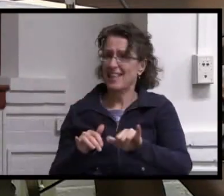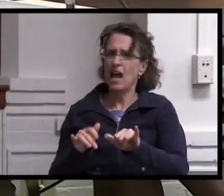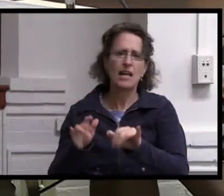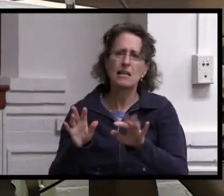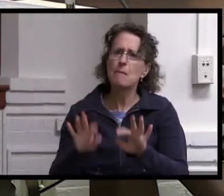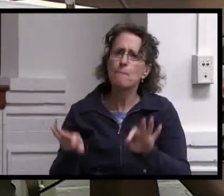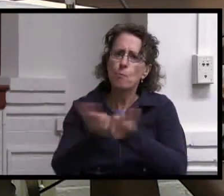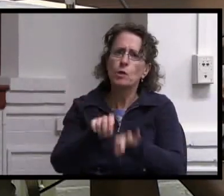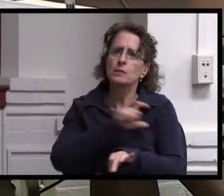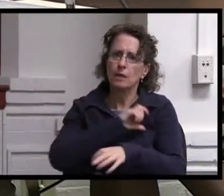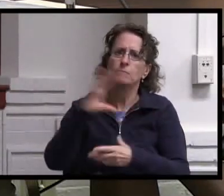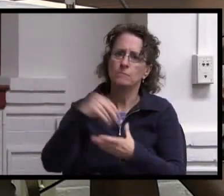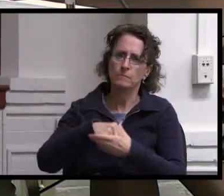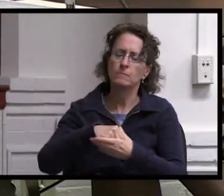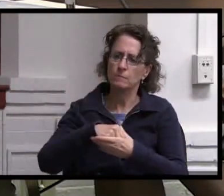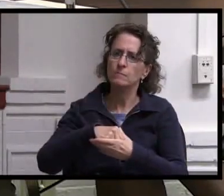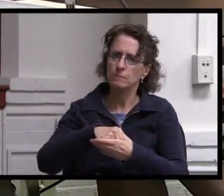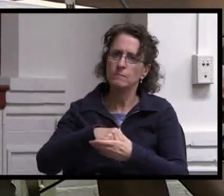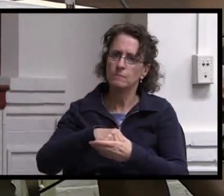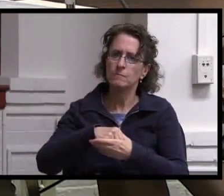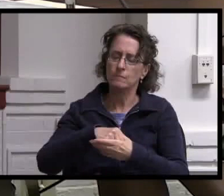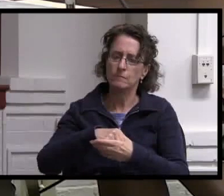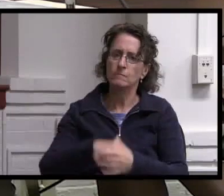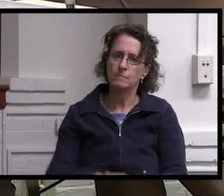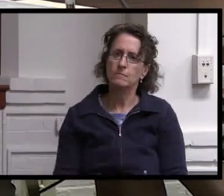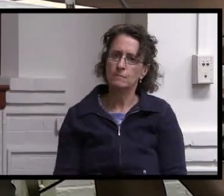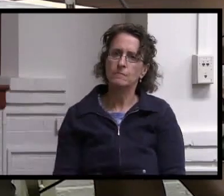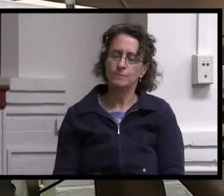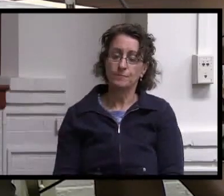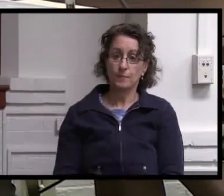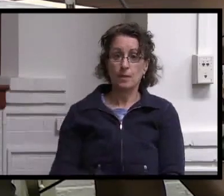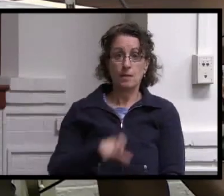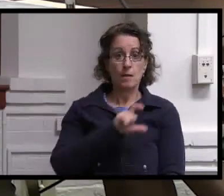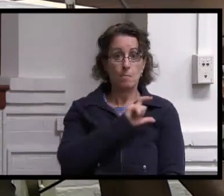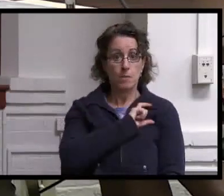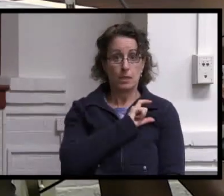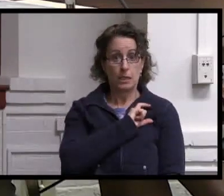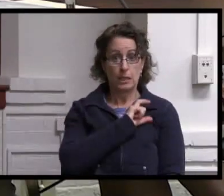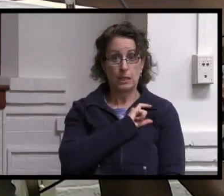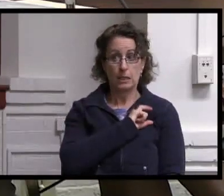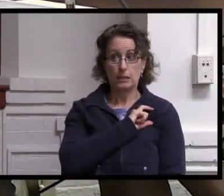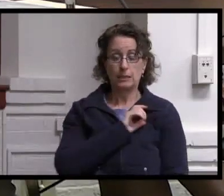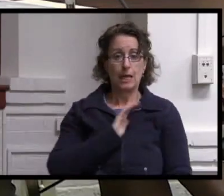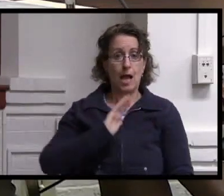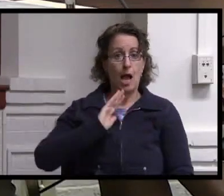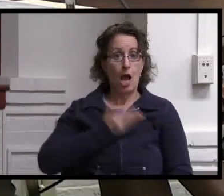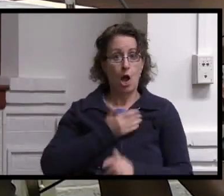address, because, you know, the mission of the Brattleboro Police Department, our mission statement,